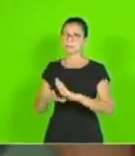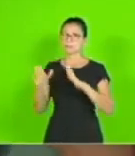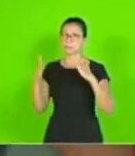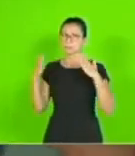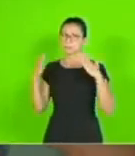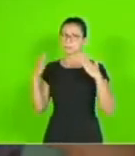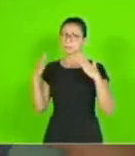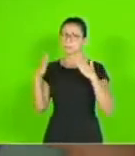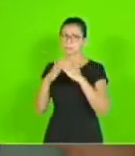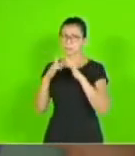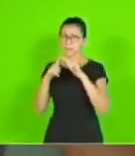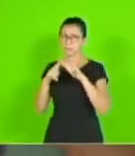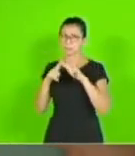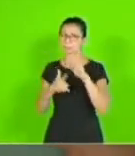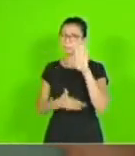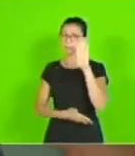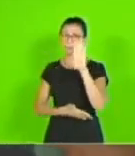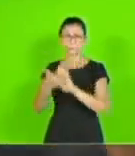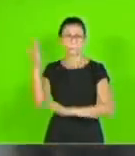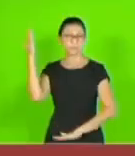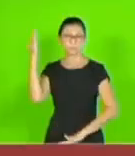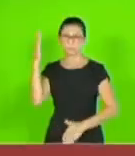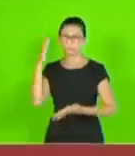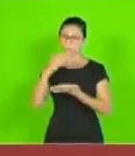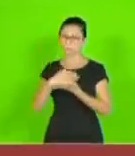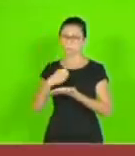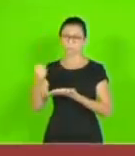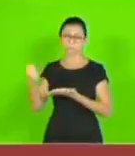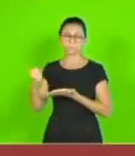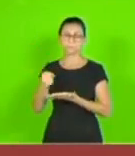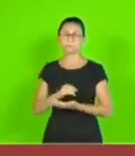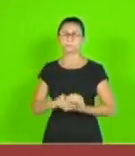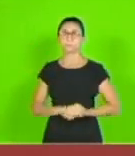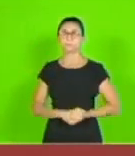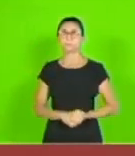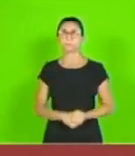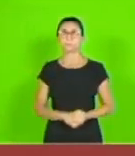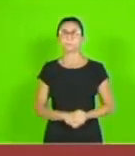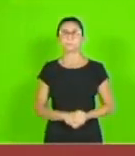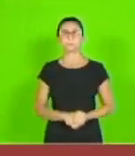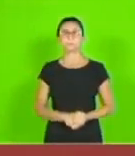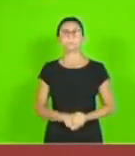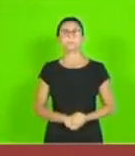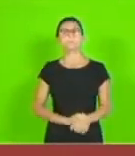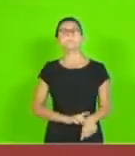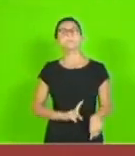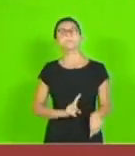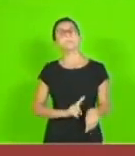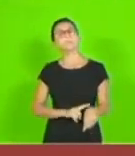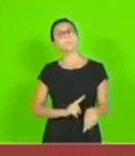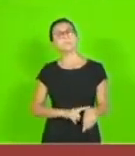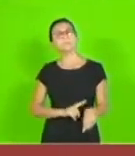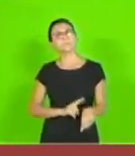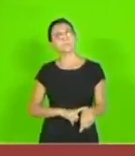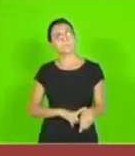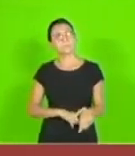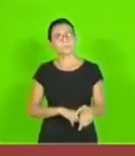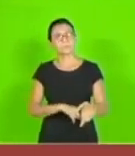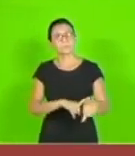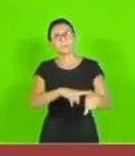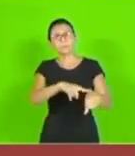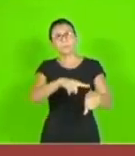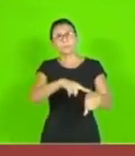is to be part of the body. It's to be part of the rapture of when Jesus comes, so that we can go with